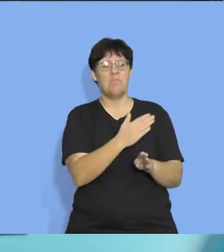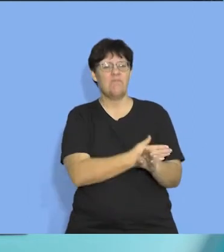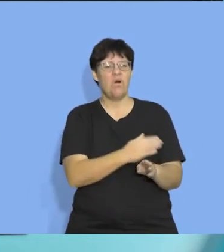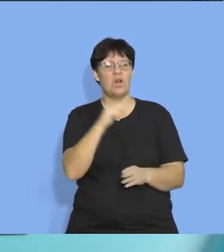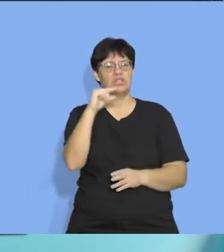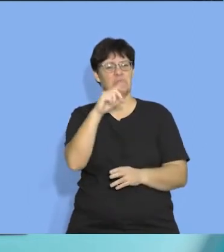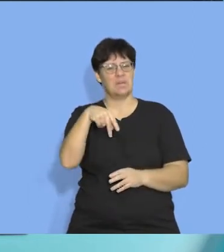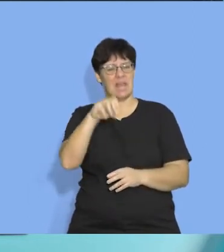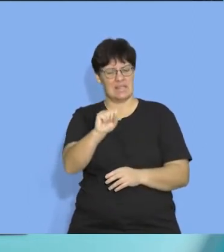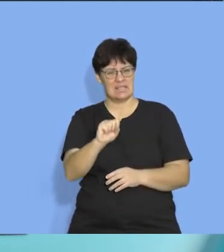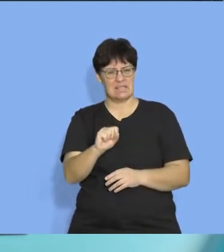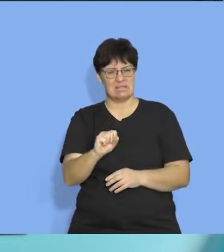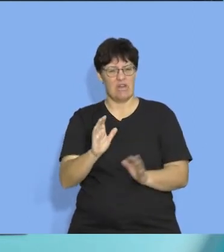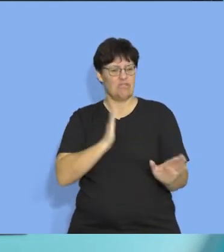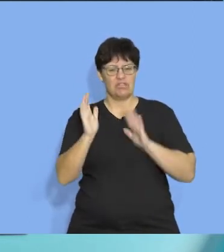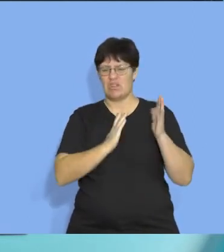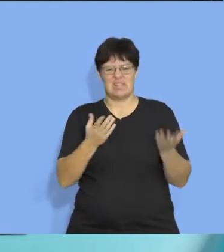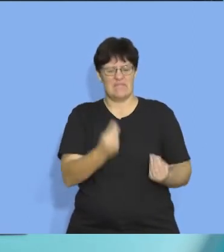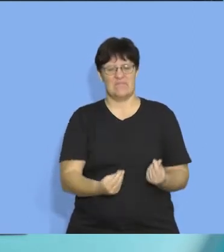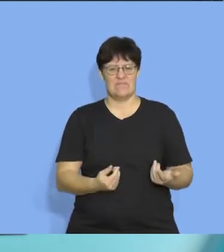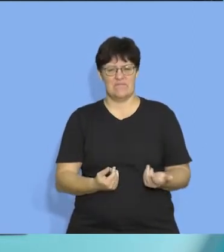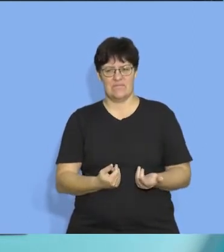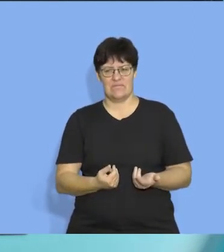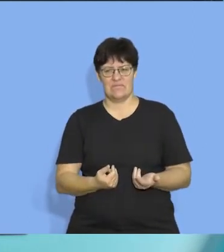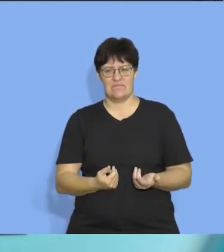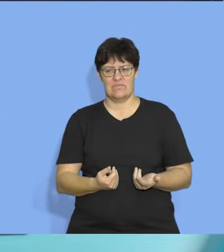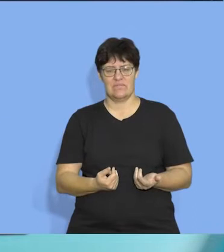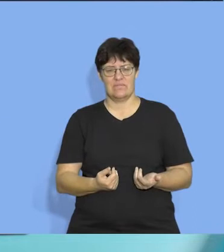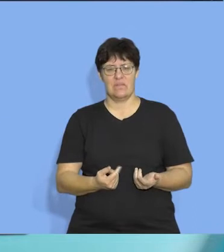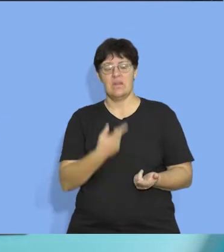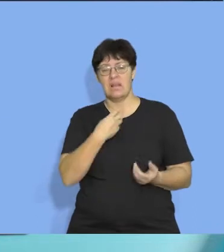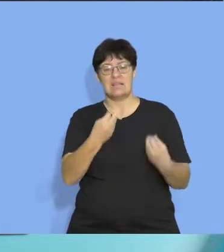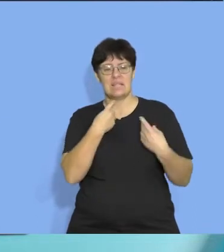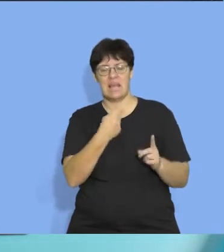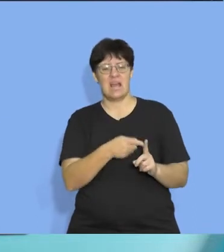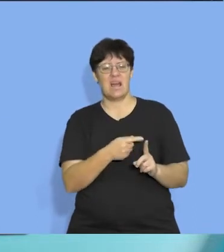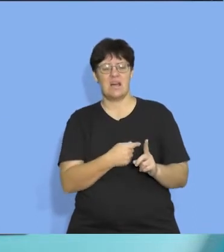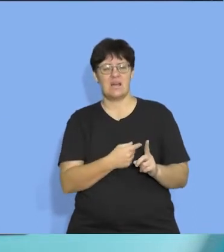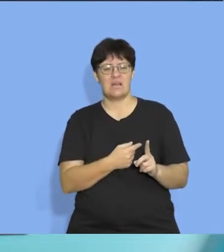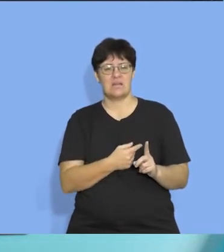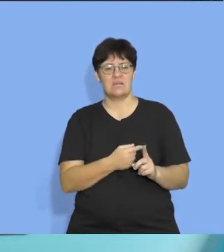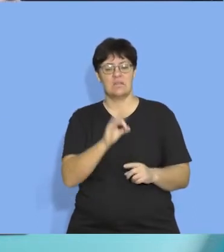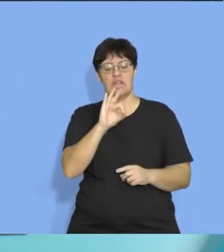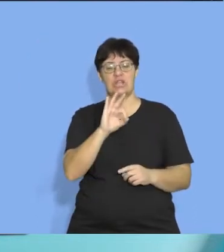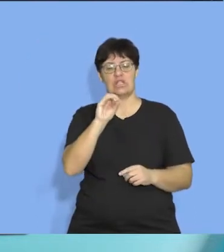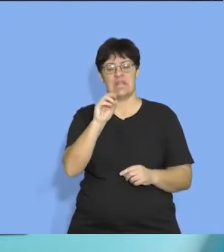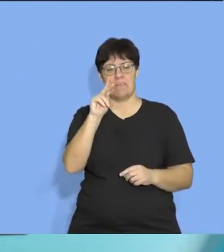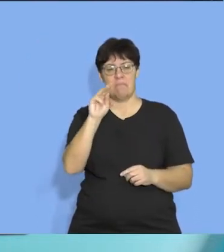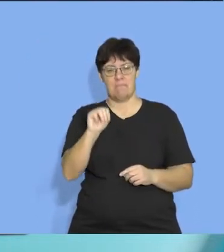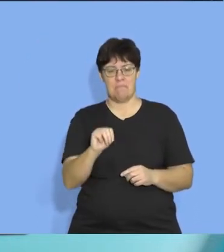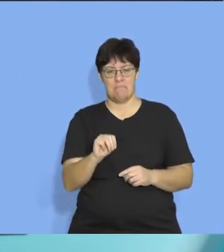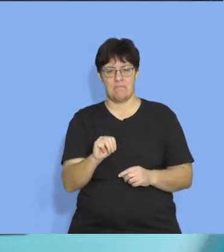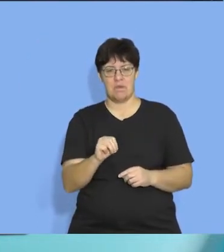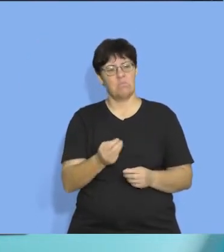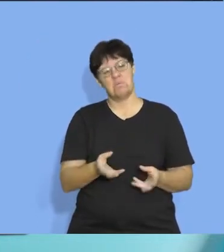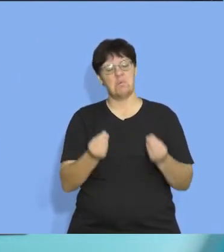our phones, it was very frustrating because the directions they would give you, and they'd say, okay, you've got to go 30 kilometers, it's